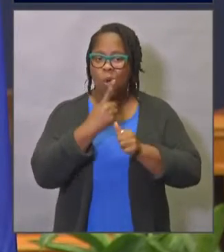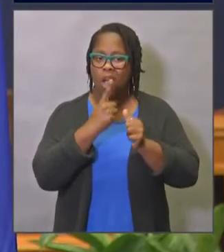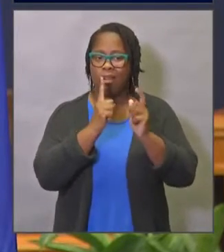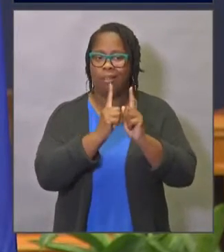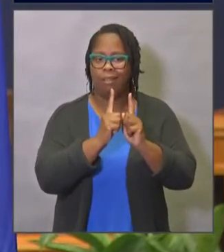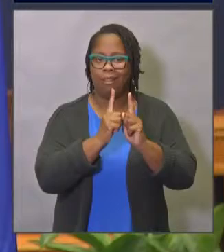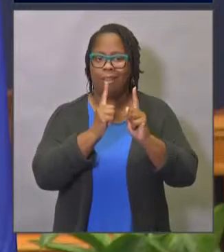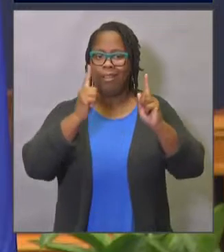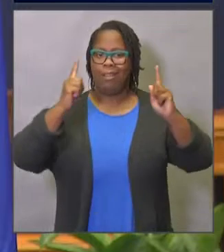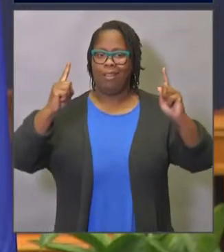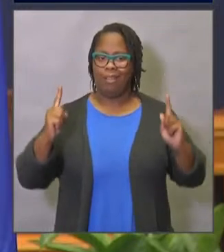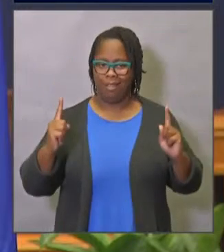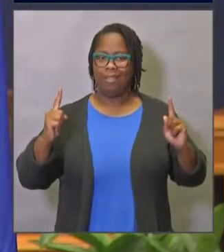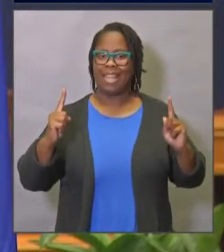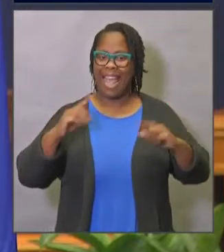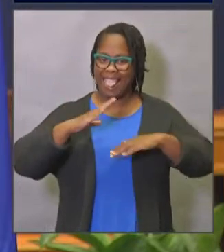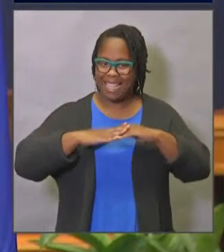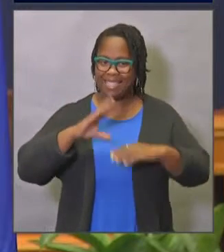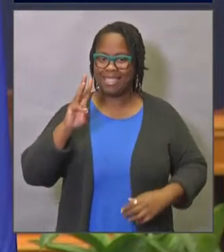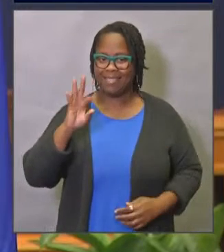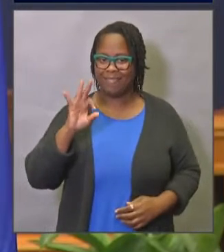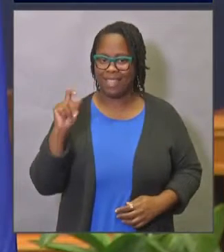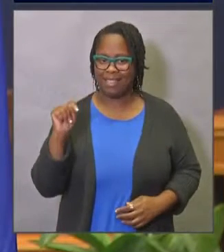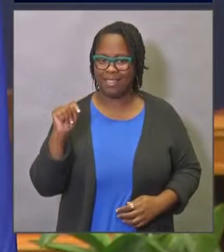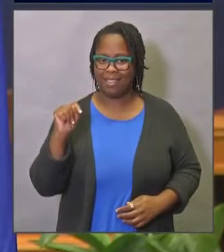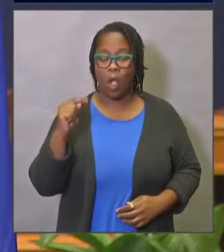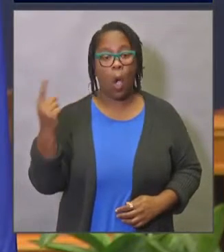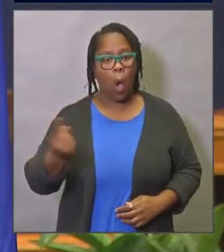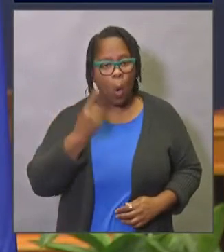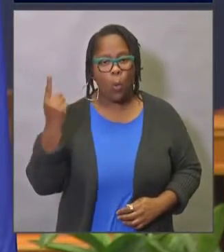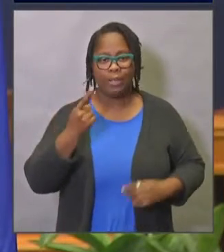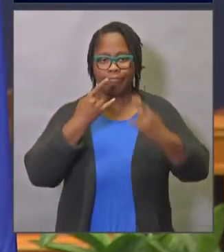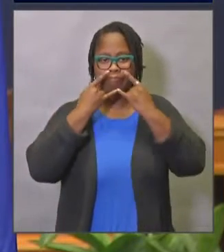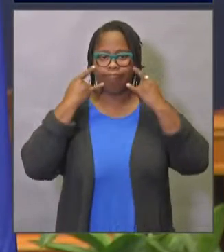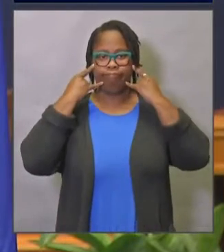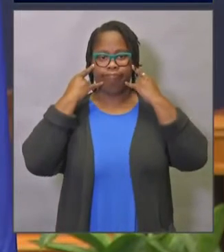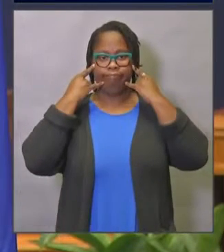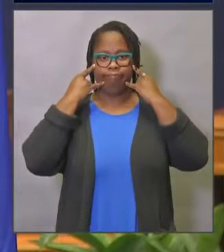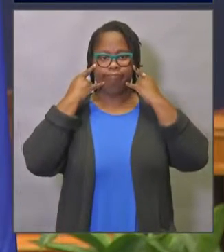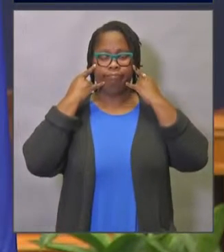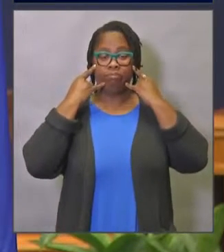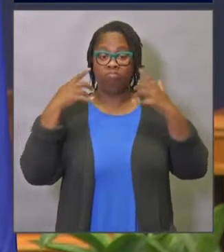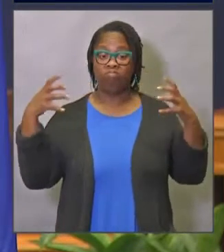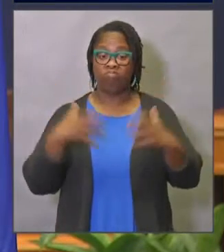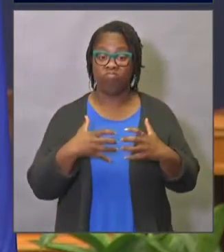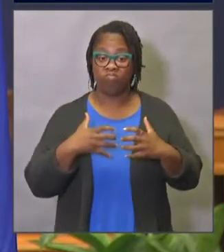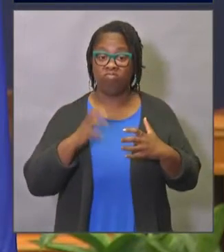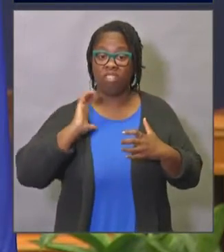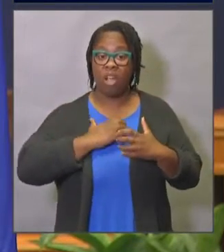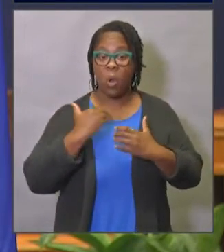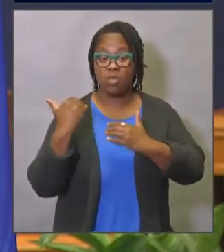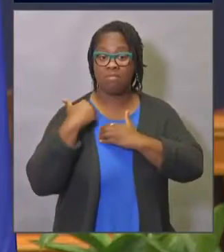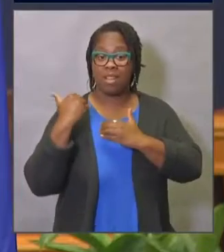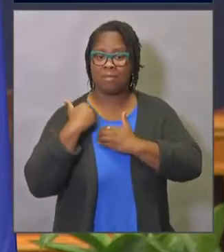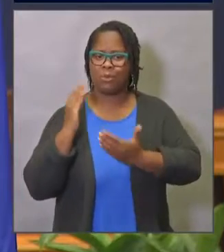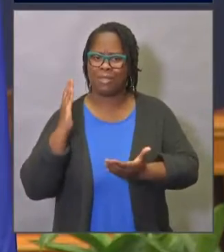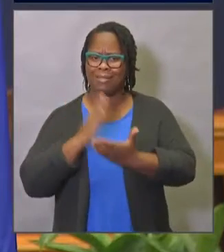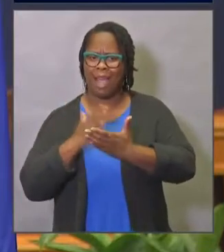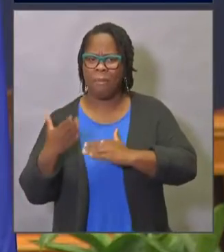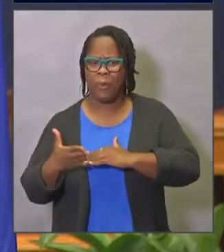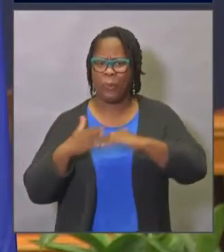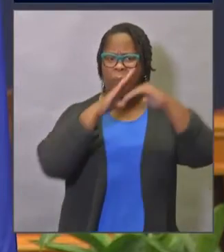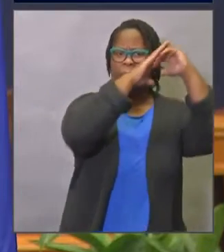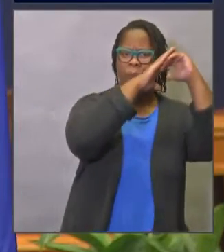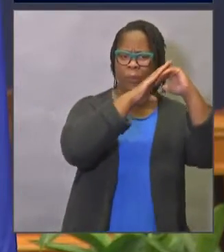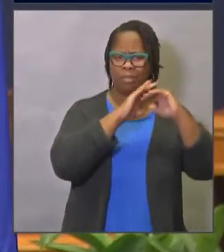and always wears a face covering. Collectively, it's up to us to stop the surge in cases that's already stressing our